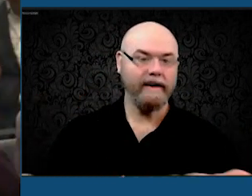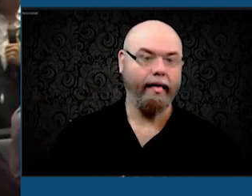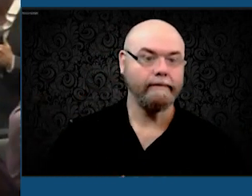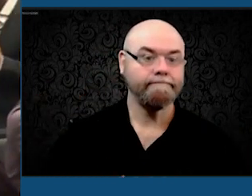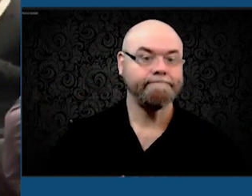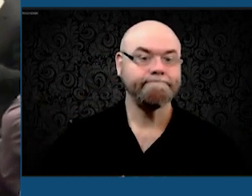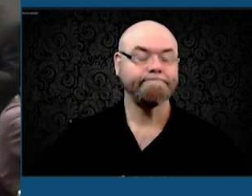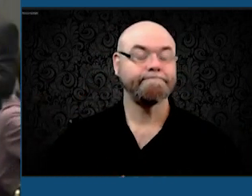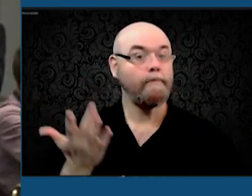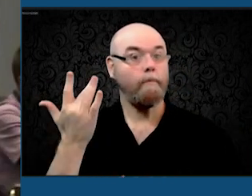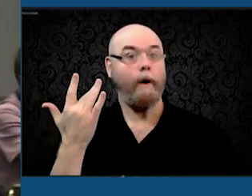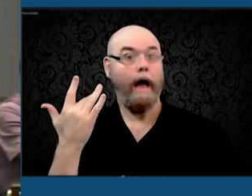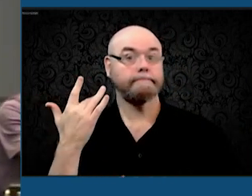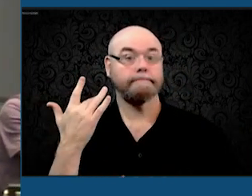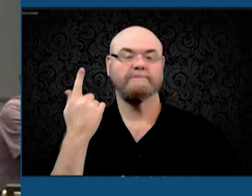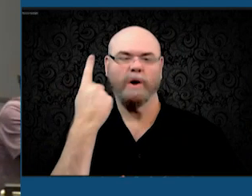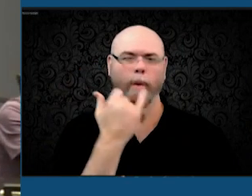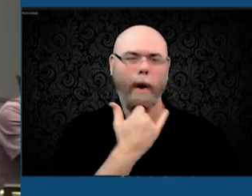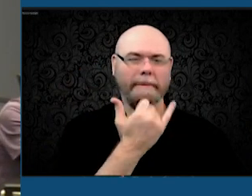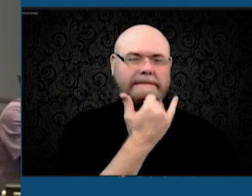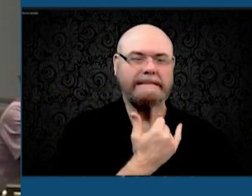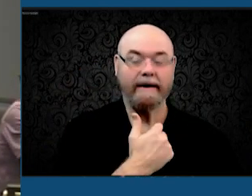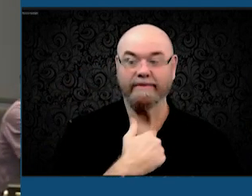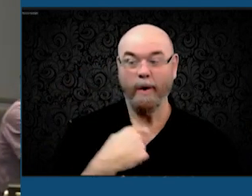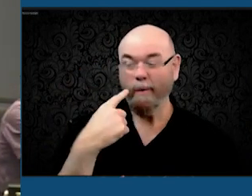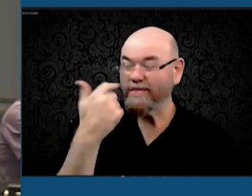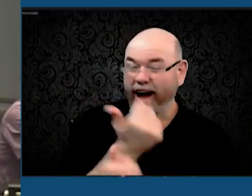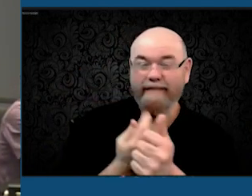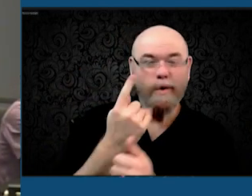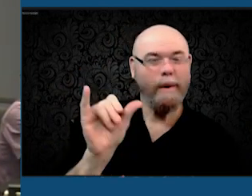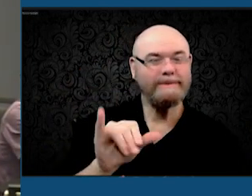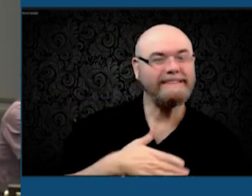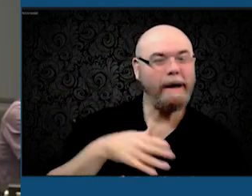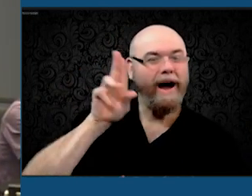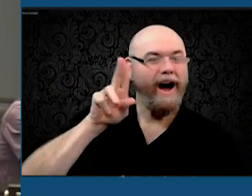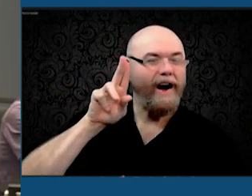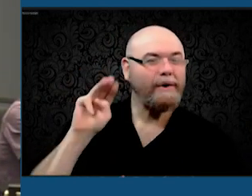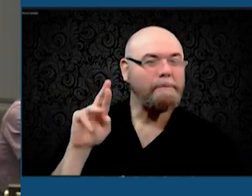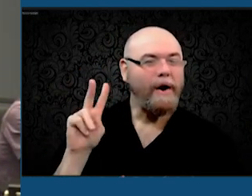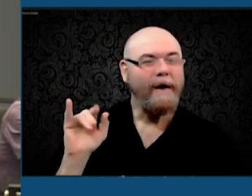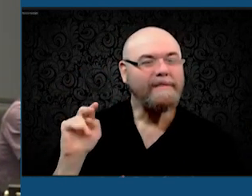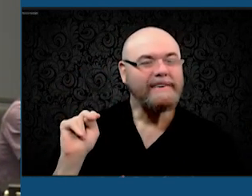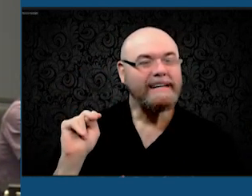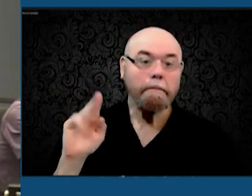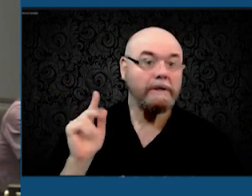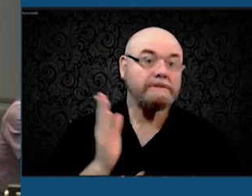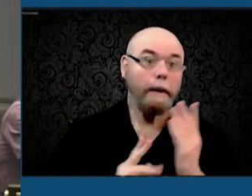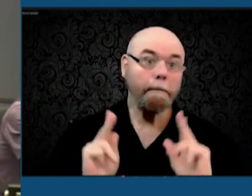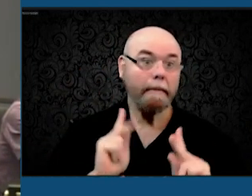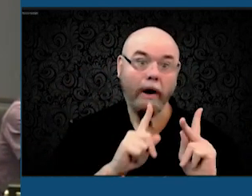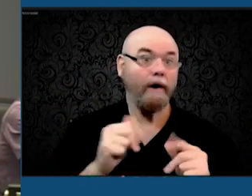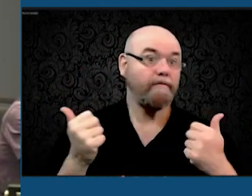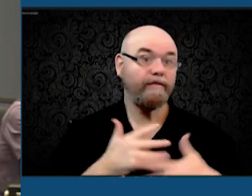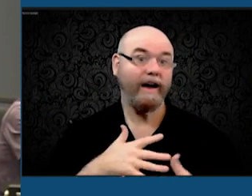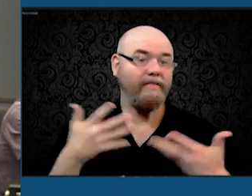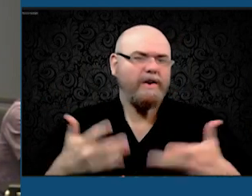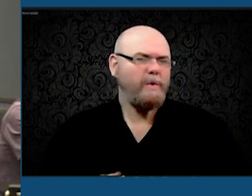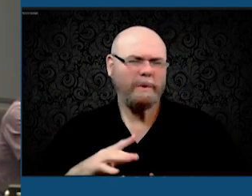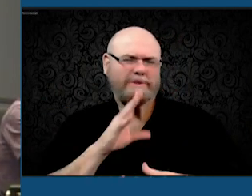mistake. We thought everyone was an Uncle Marvin. And there were people that were afraid of this work. They didn't want to talk about